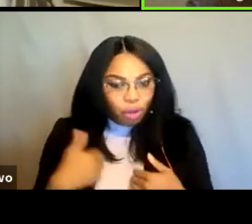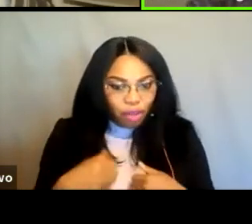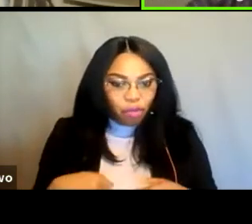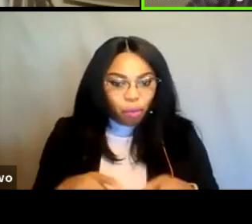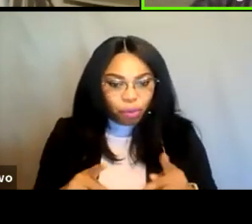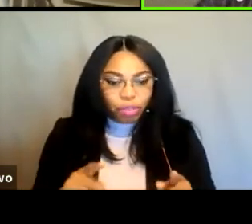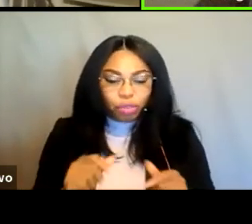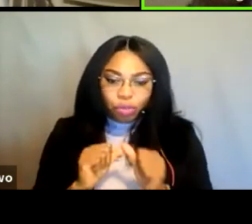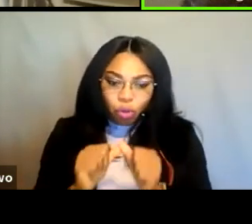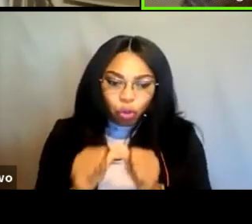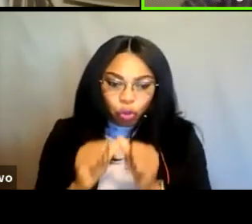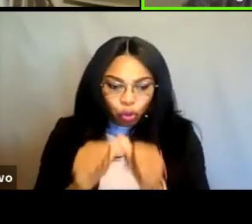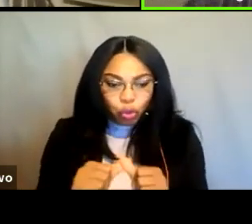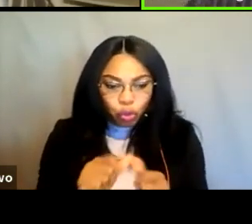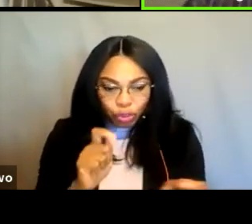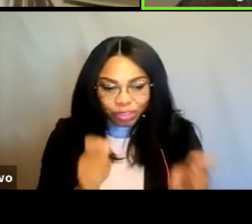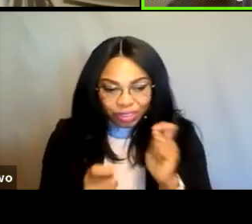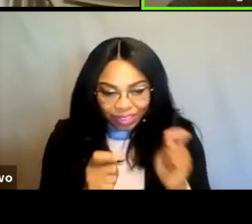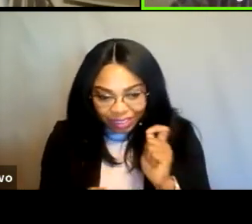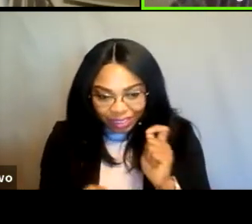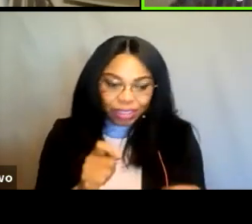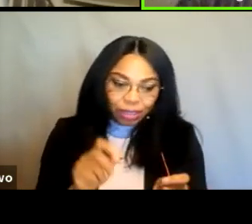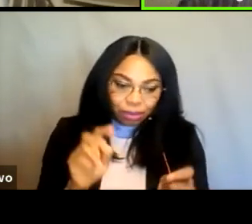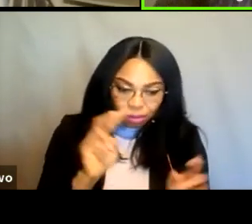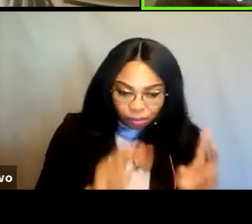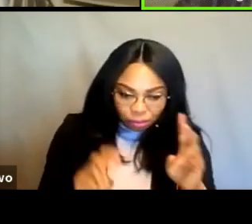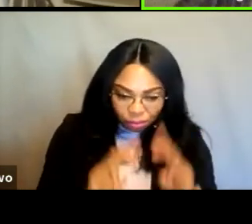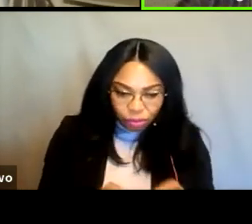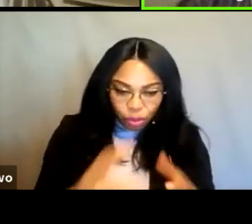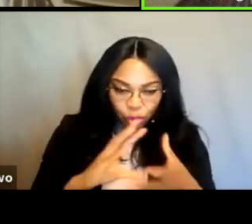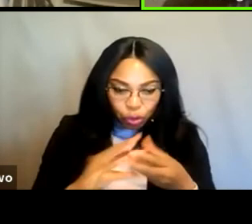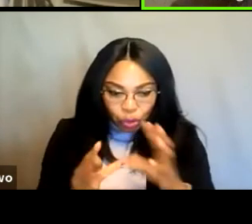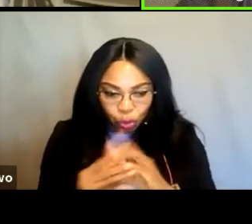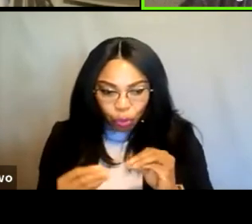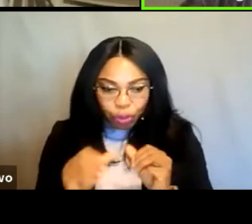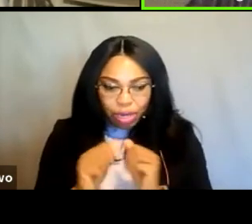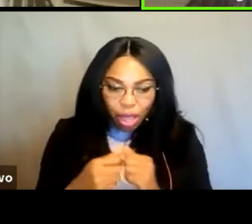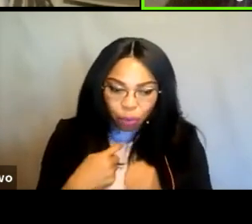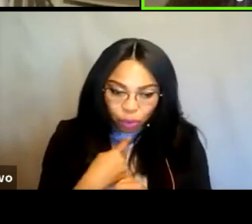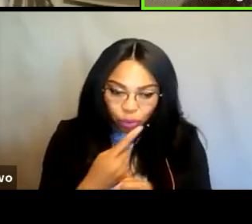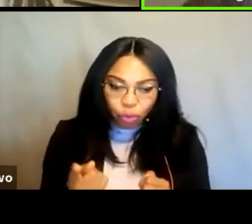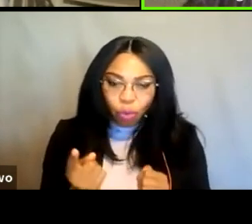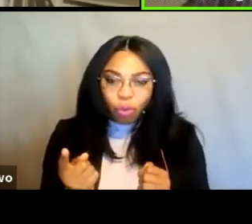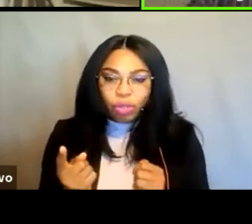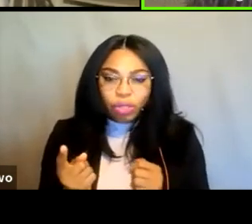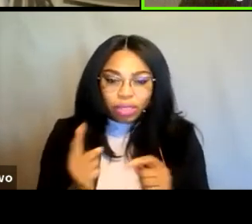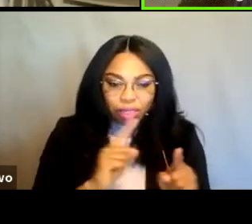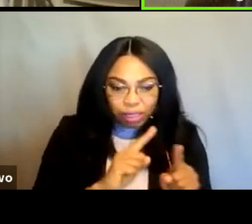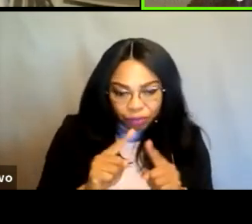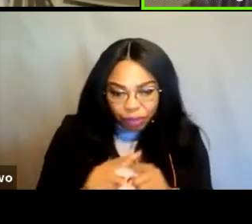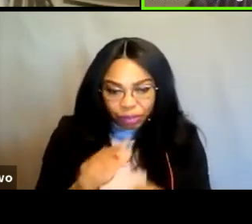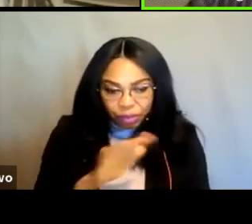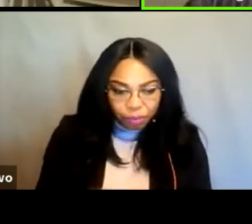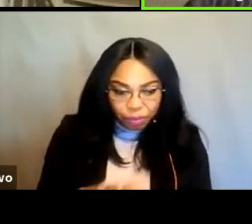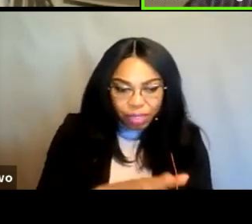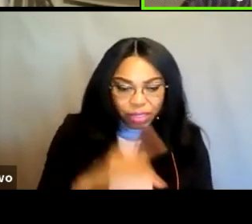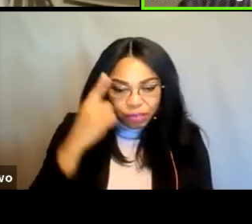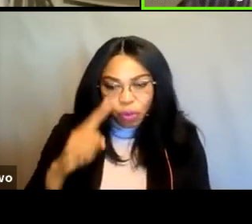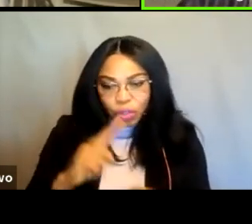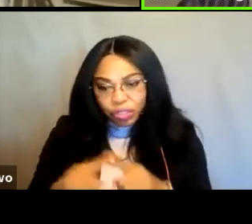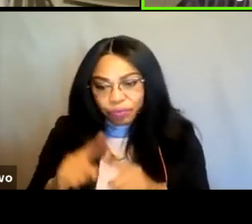to continuously revisit the story and how it's told in different places for different